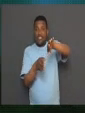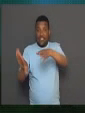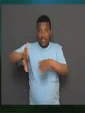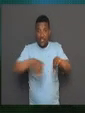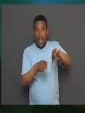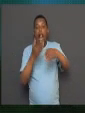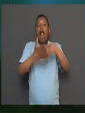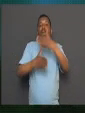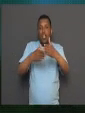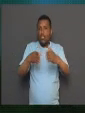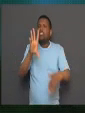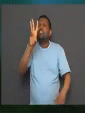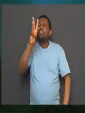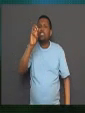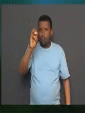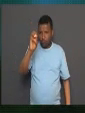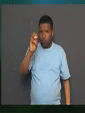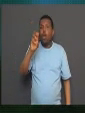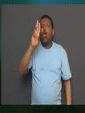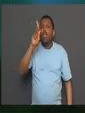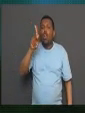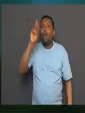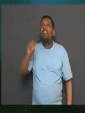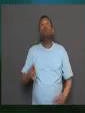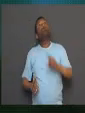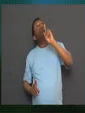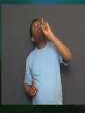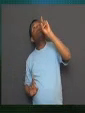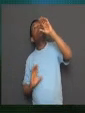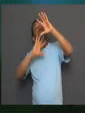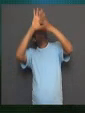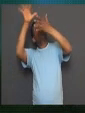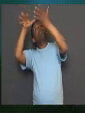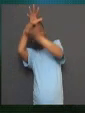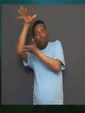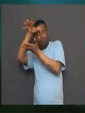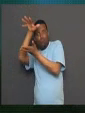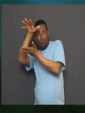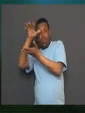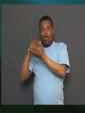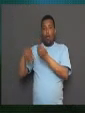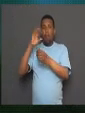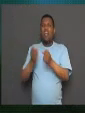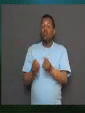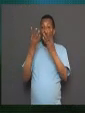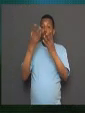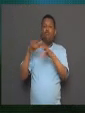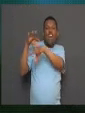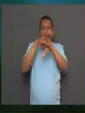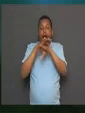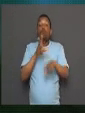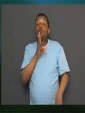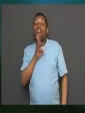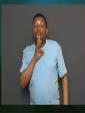about 16 kilometers into the sky, contains the majority of the Earth's